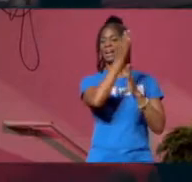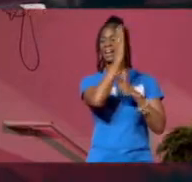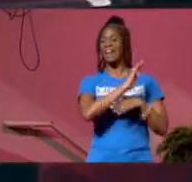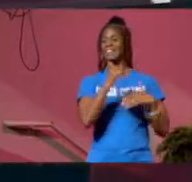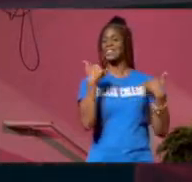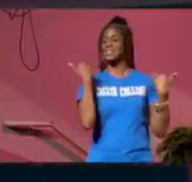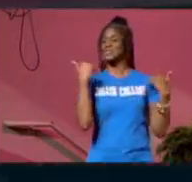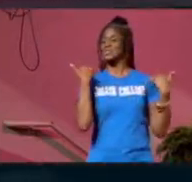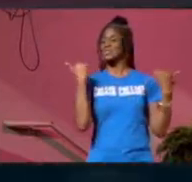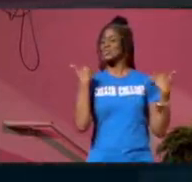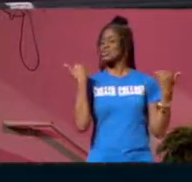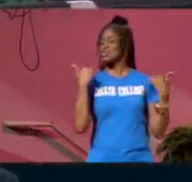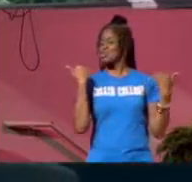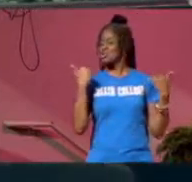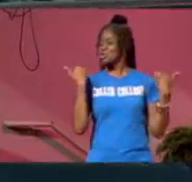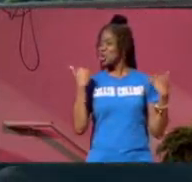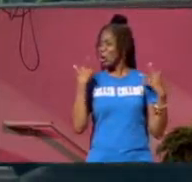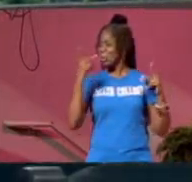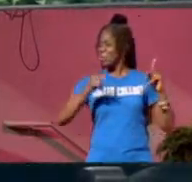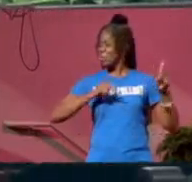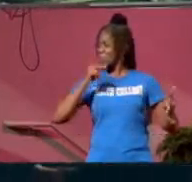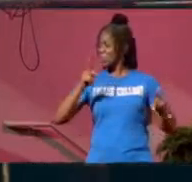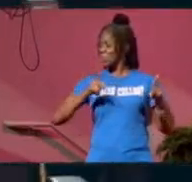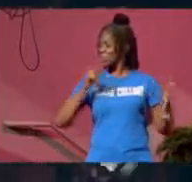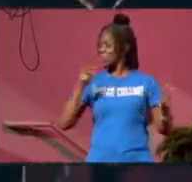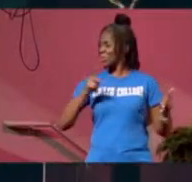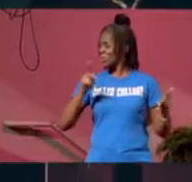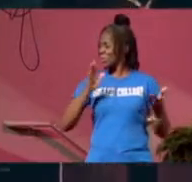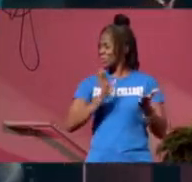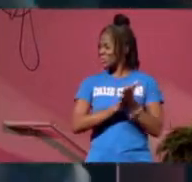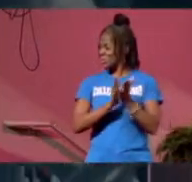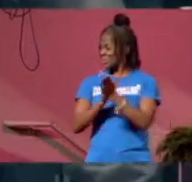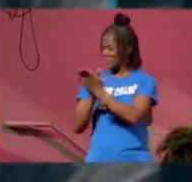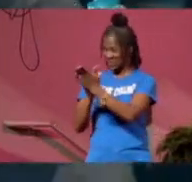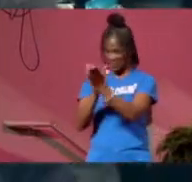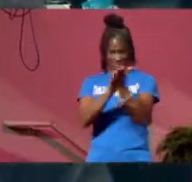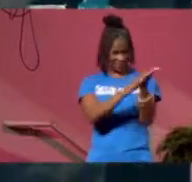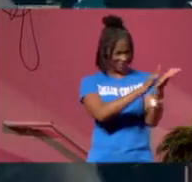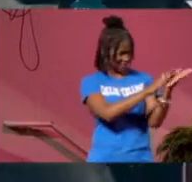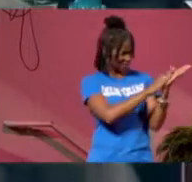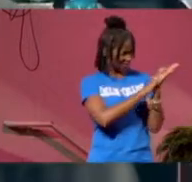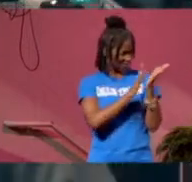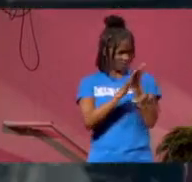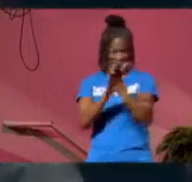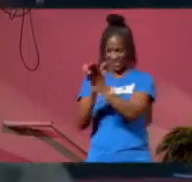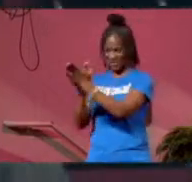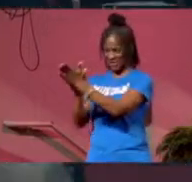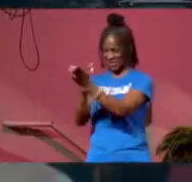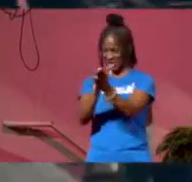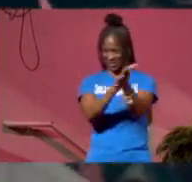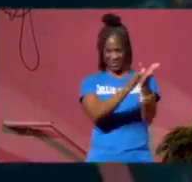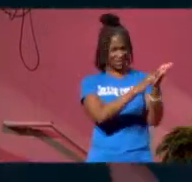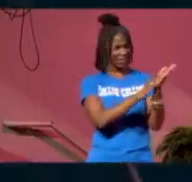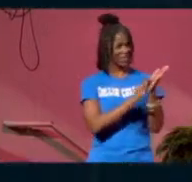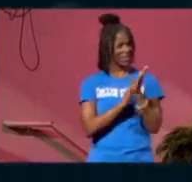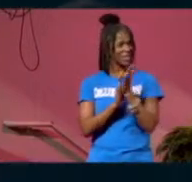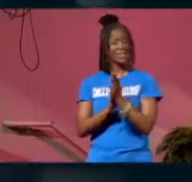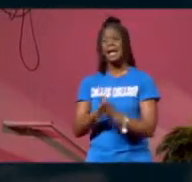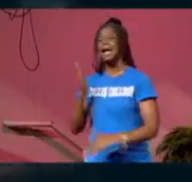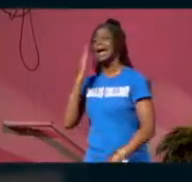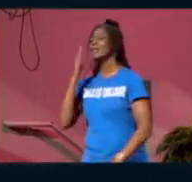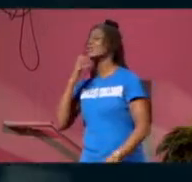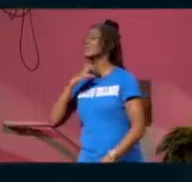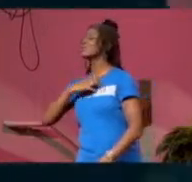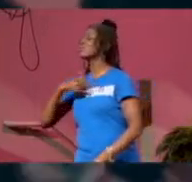Give God thanks and praise for the young people. Hey, for the young folk. Come on. I know you wish that you were still young, but don't